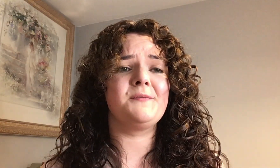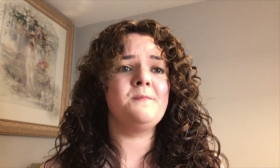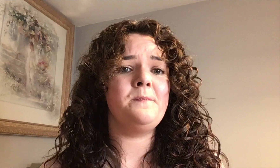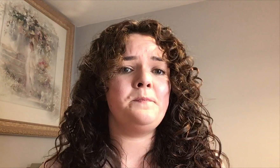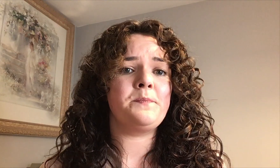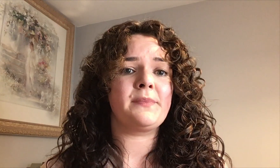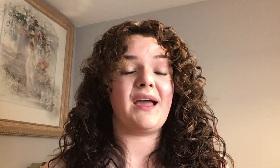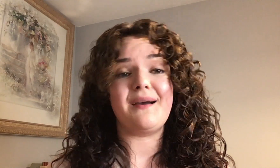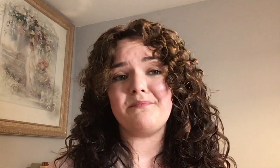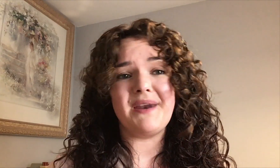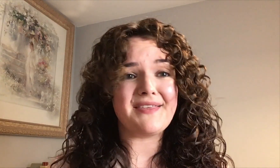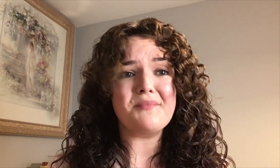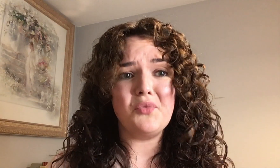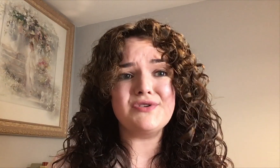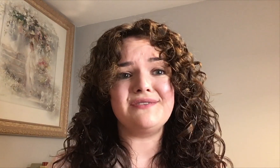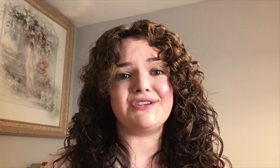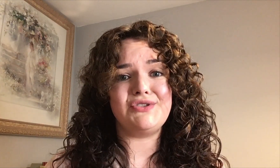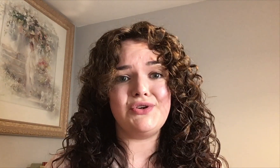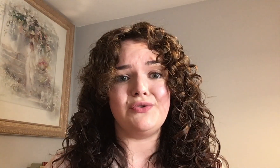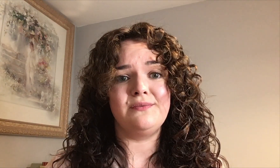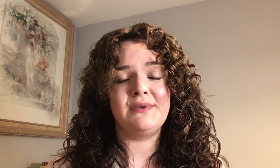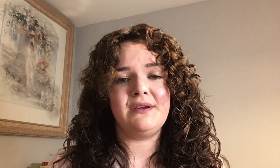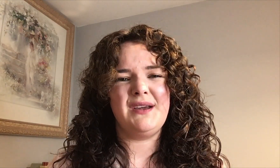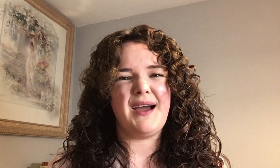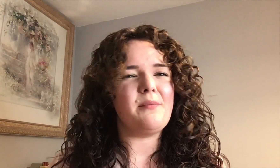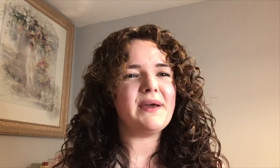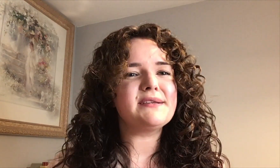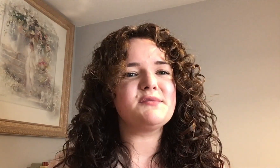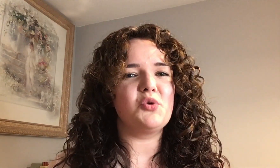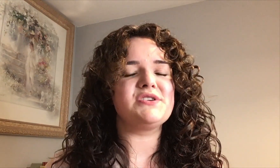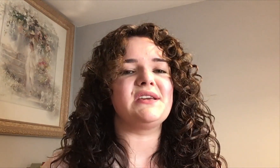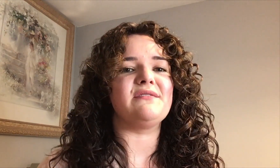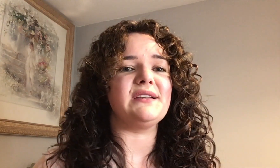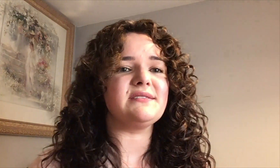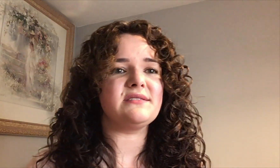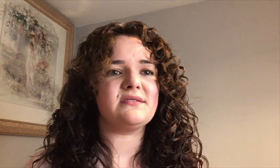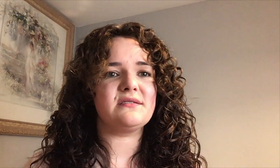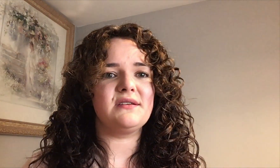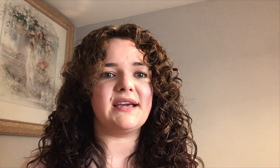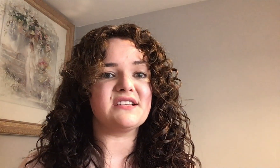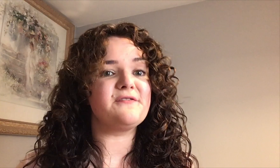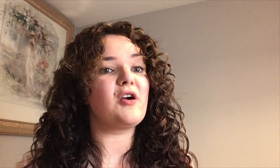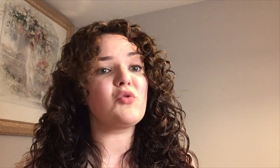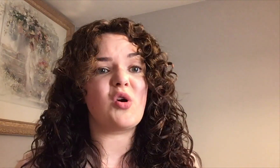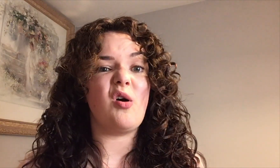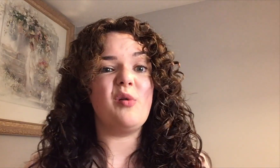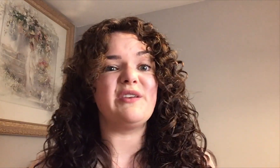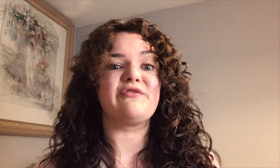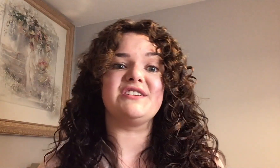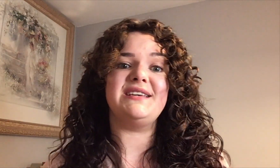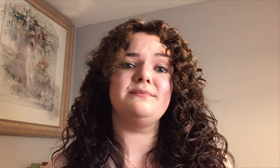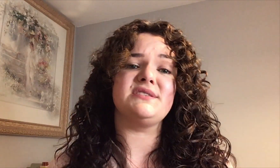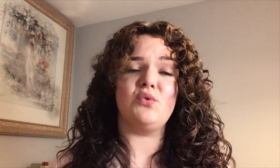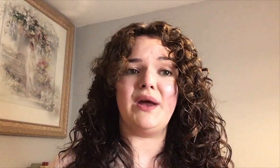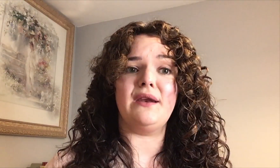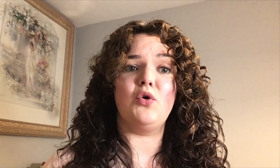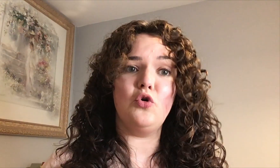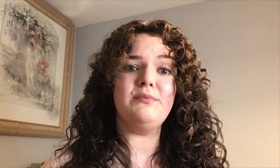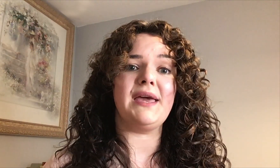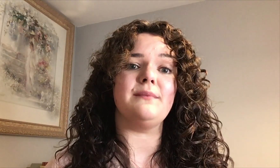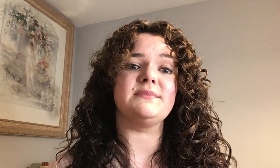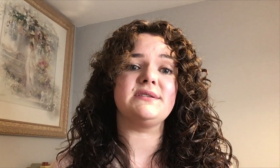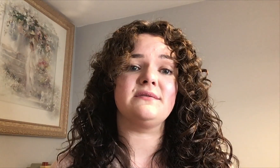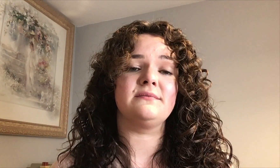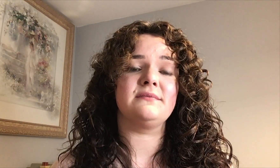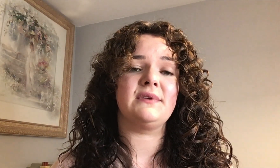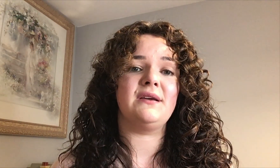life, but I think most of us do. At big sporting events, it is far more common for teams to win